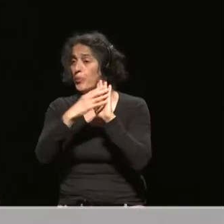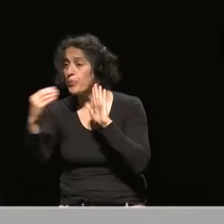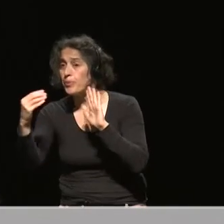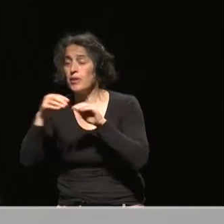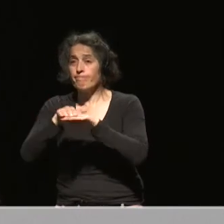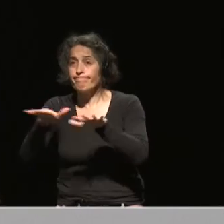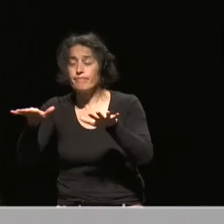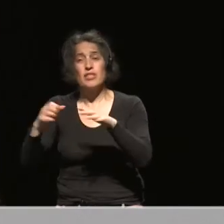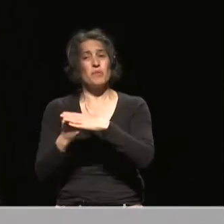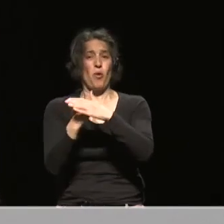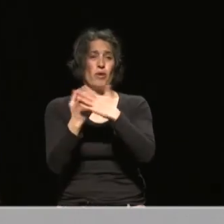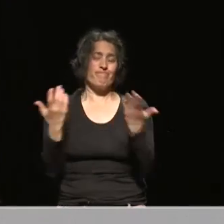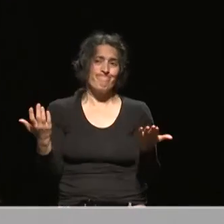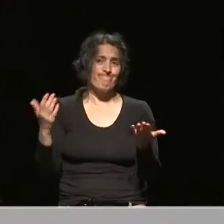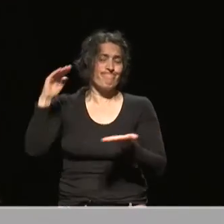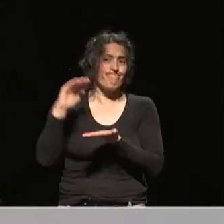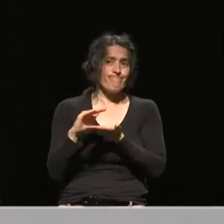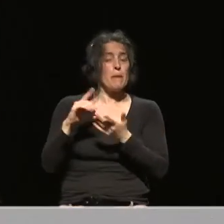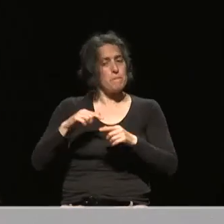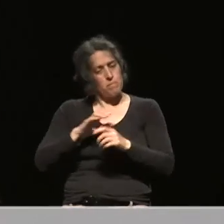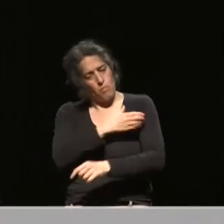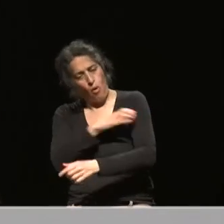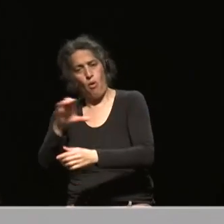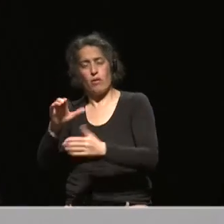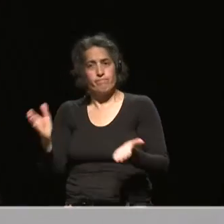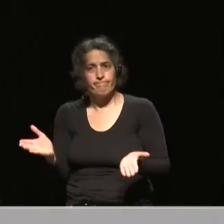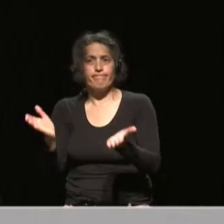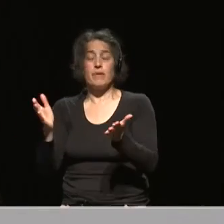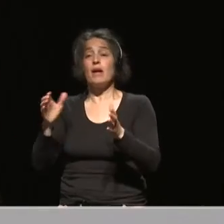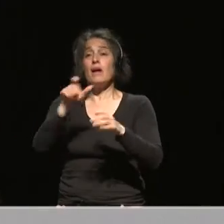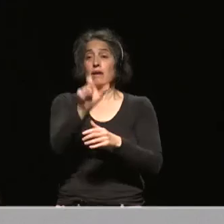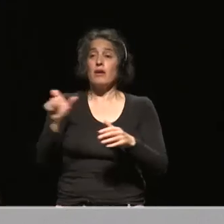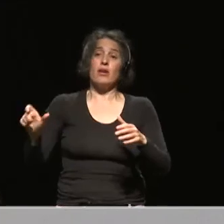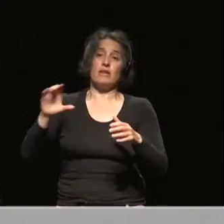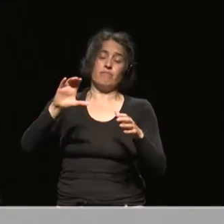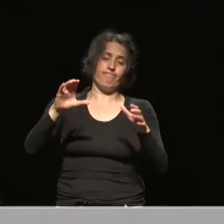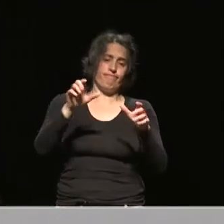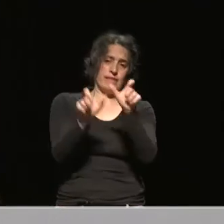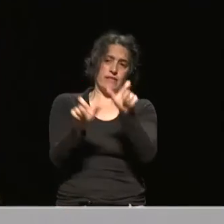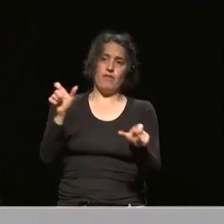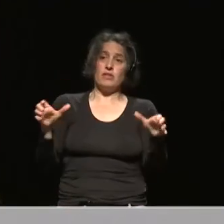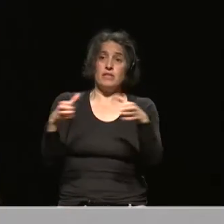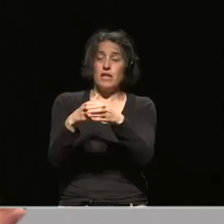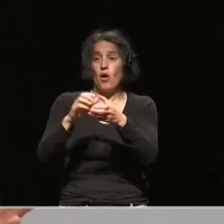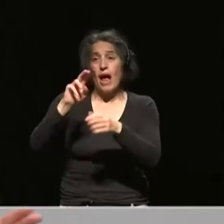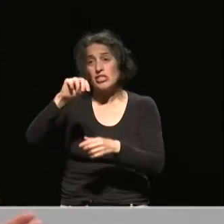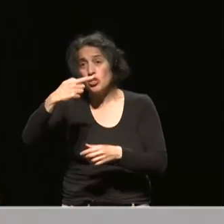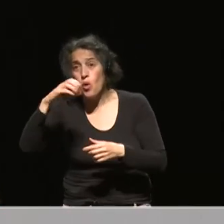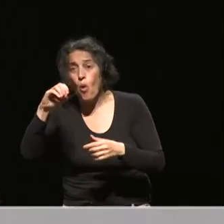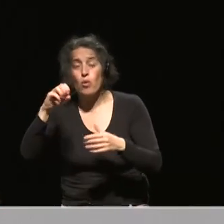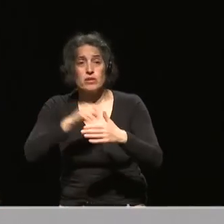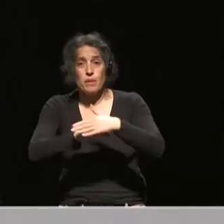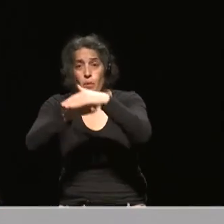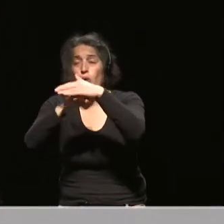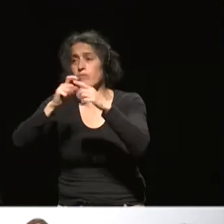well, today it's convenient, and we have to make sure that it's not convenient anymore in the future. So thanks a lot, everybody, for